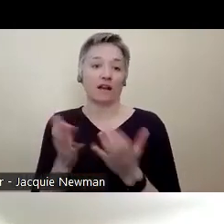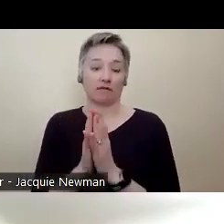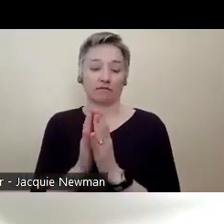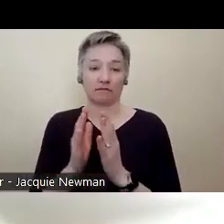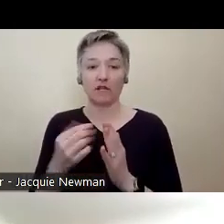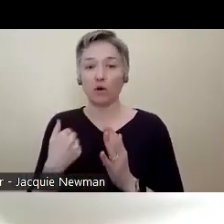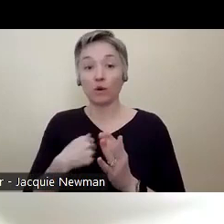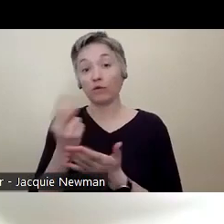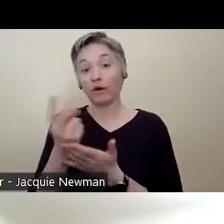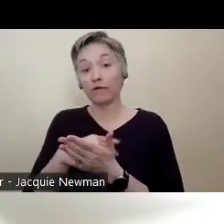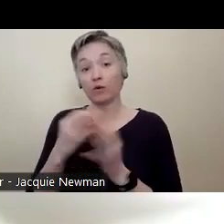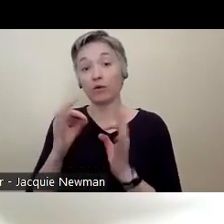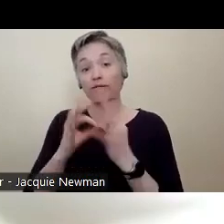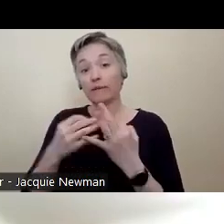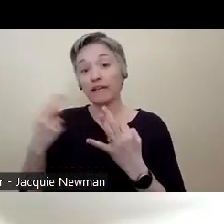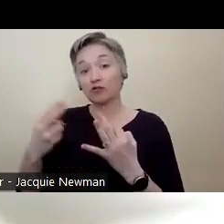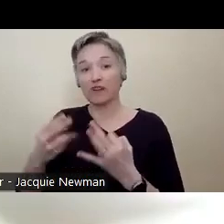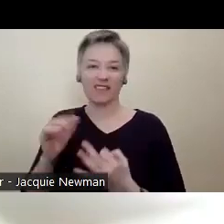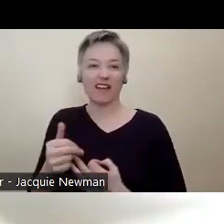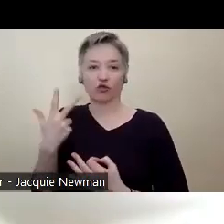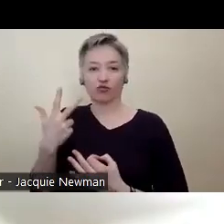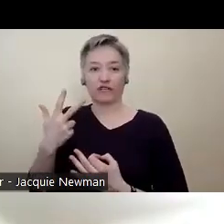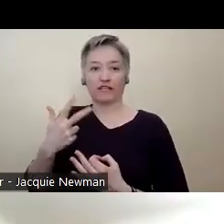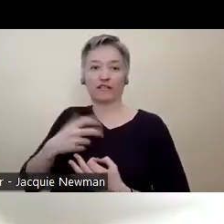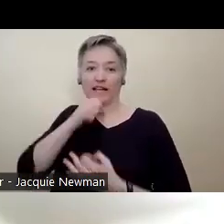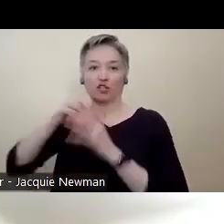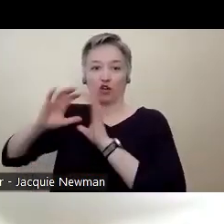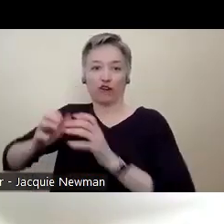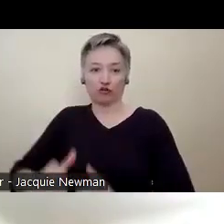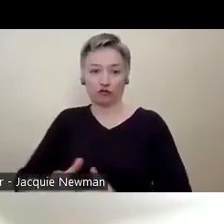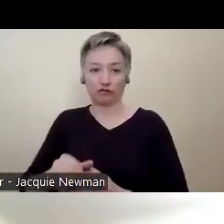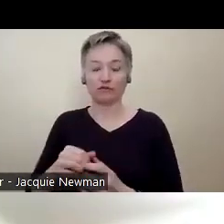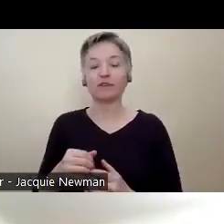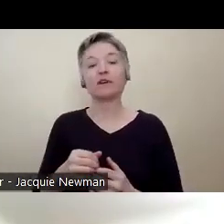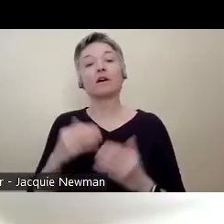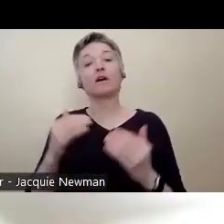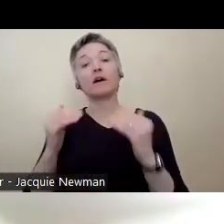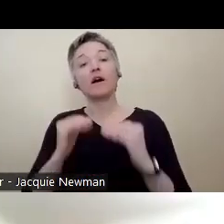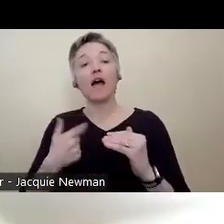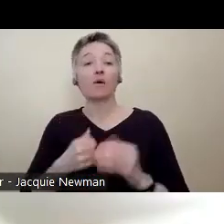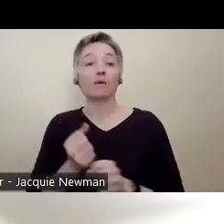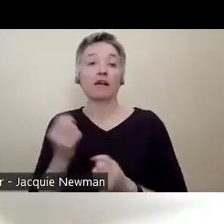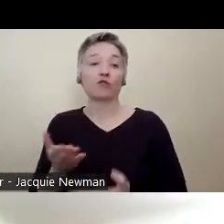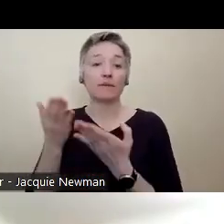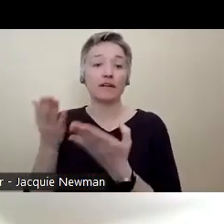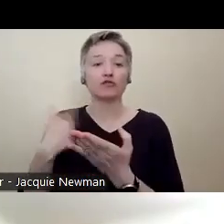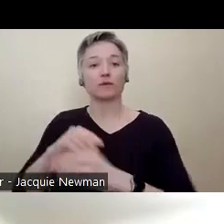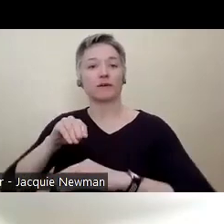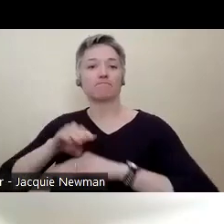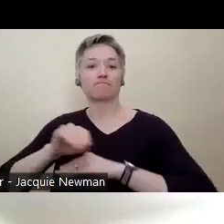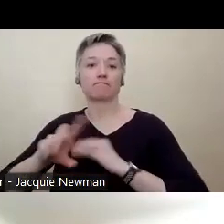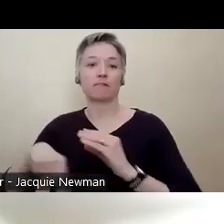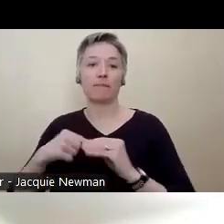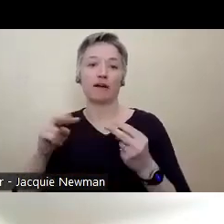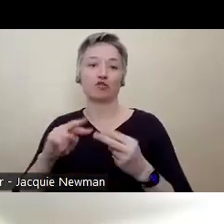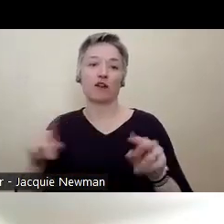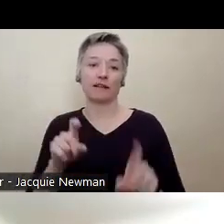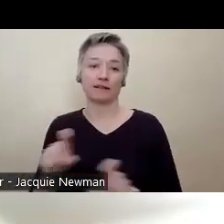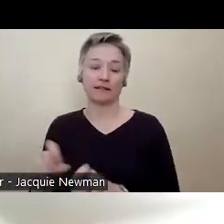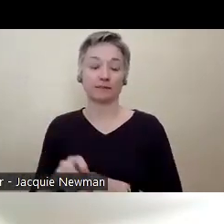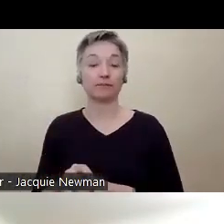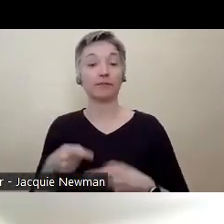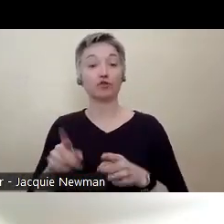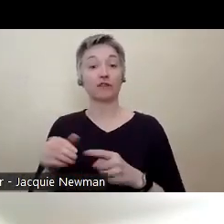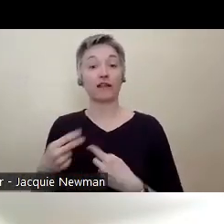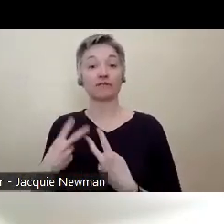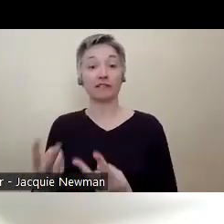do that 3-generation pedigree. And then we make recommendations and counsel on genetic testing. And in that visit, we might recommend